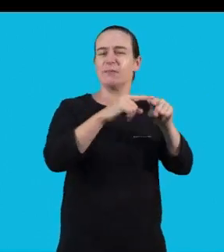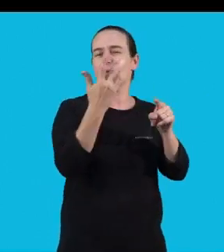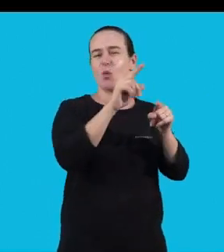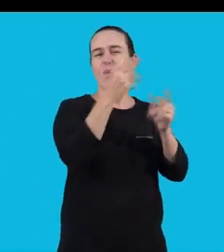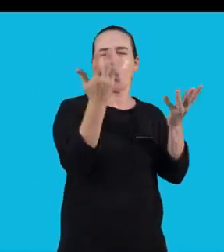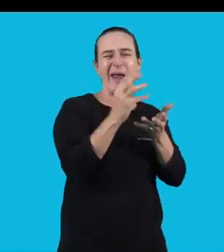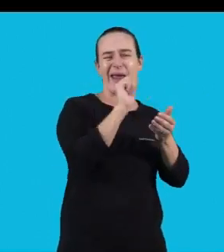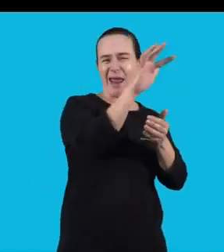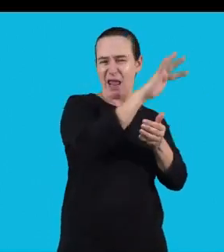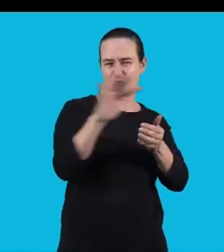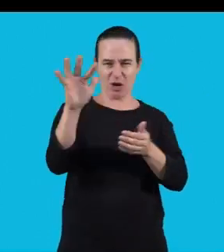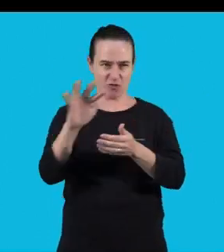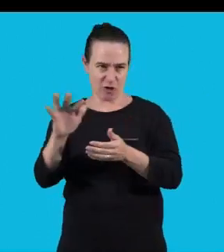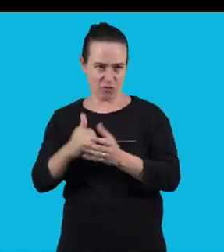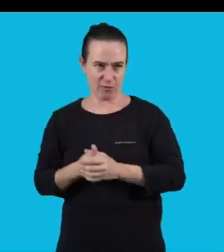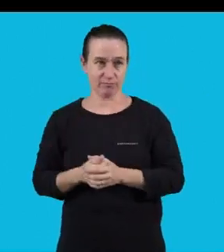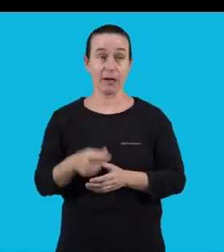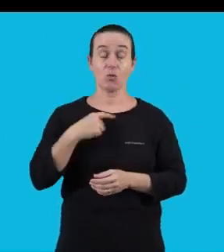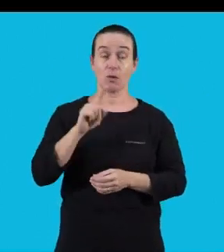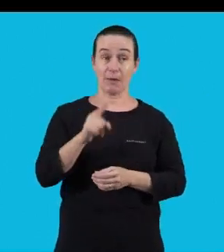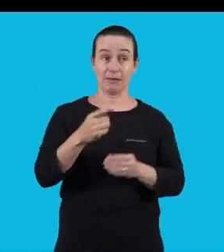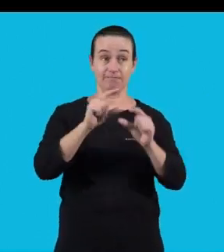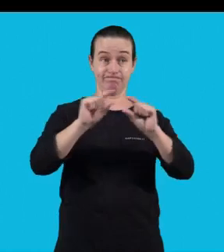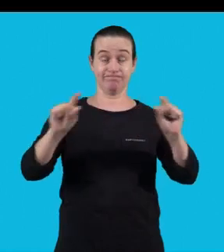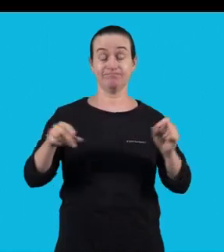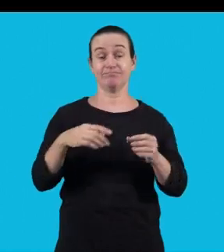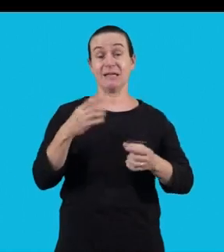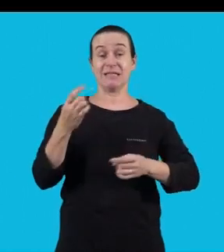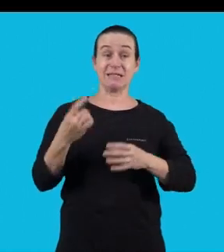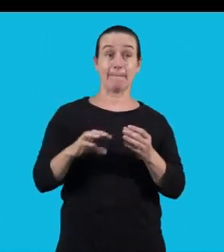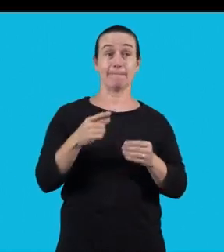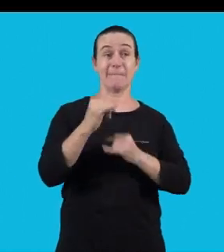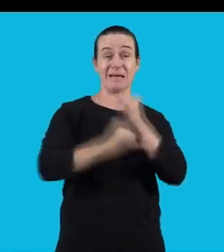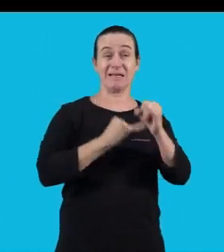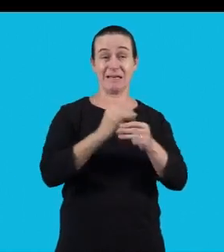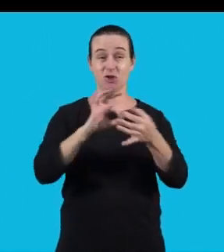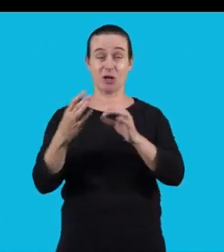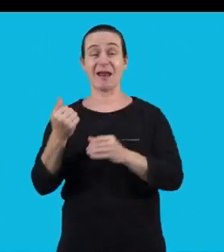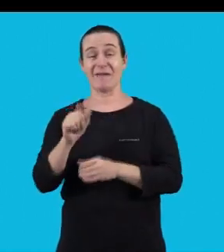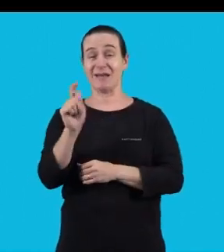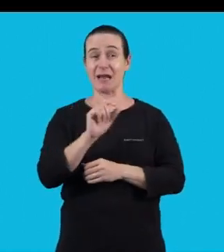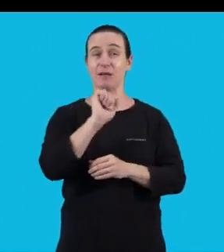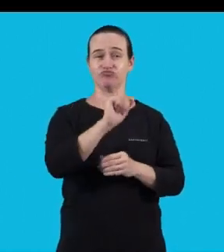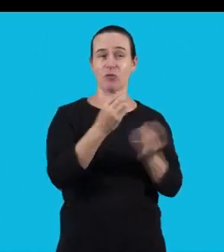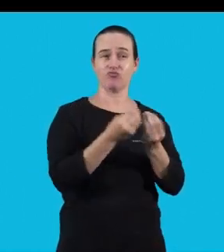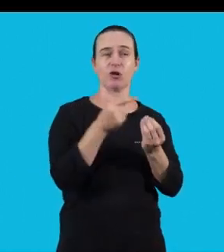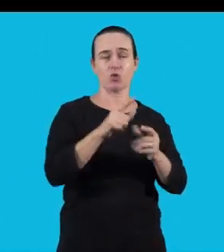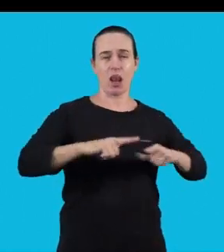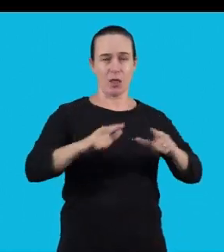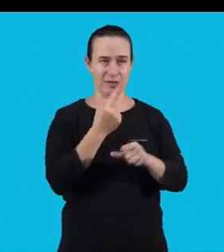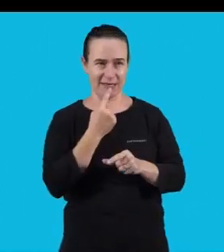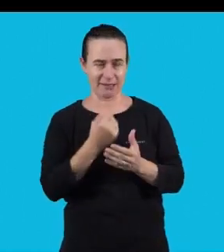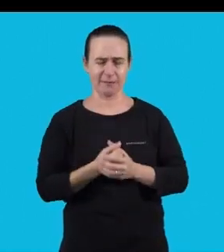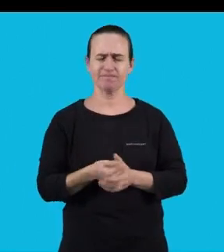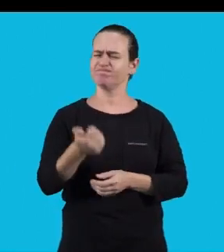Here, rewrite the above sentence in the passive voice. Remember, when you're converting from active to passive, find the